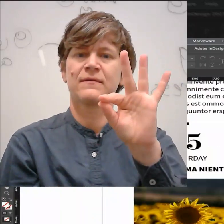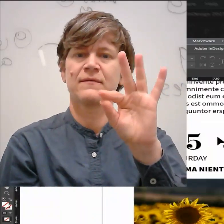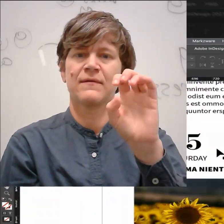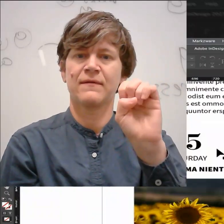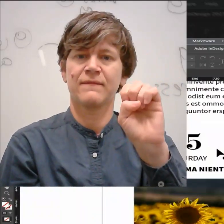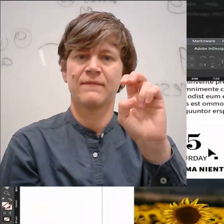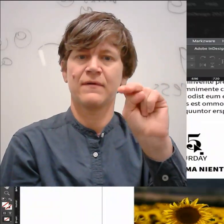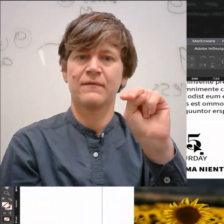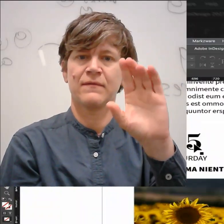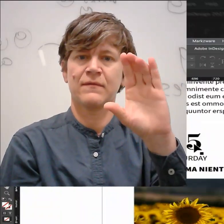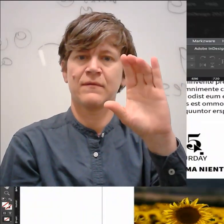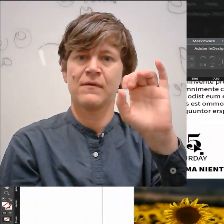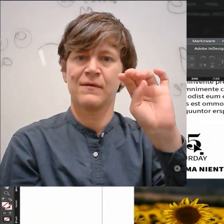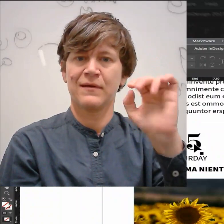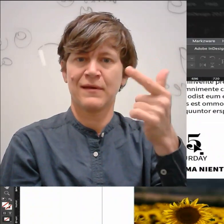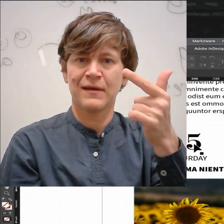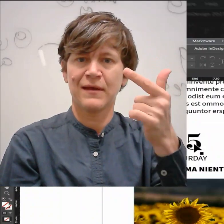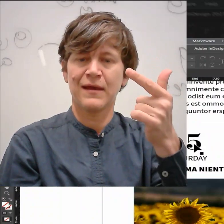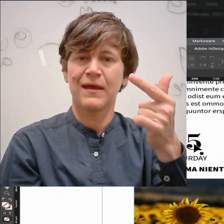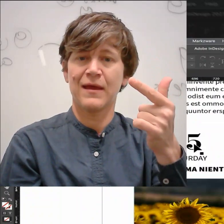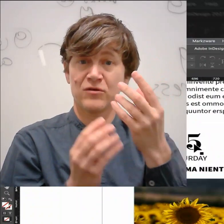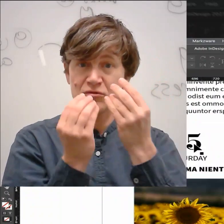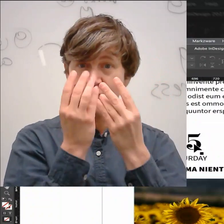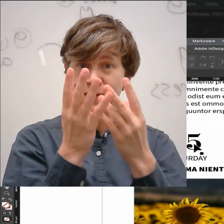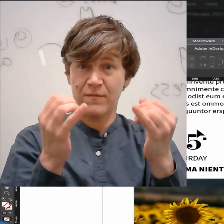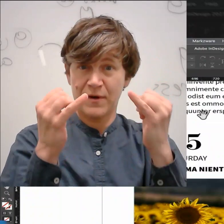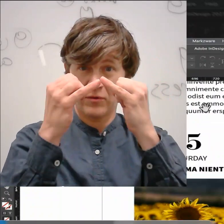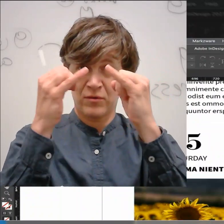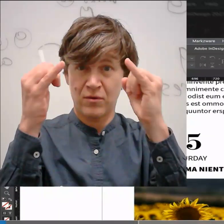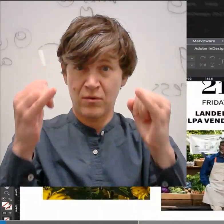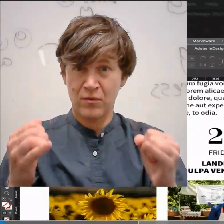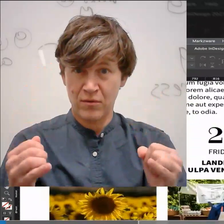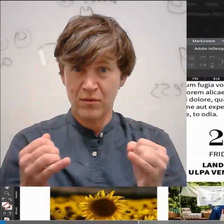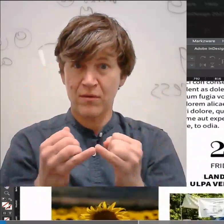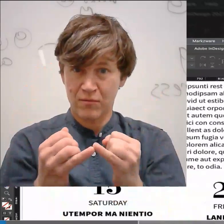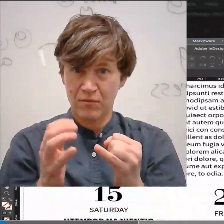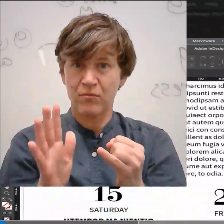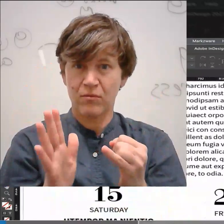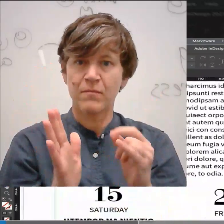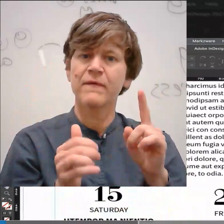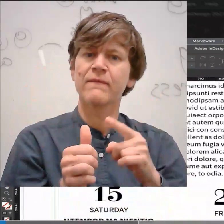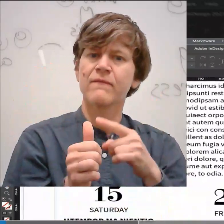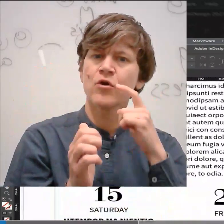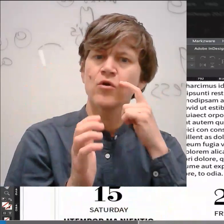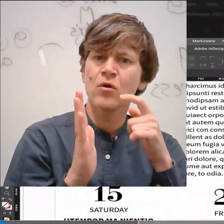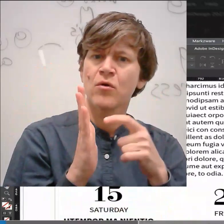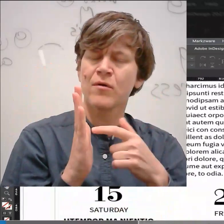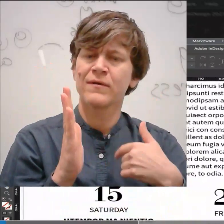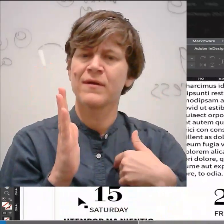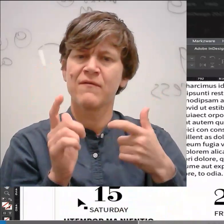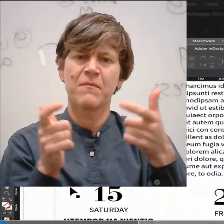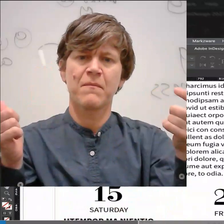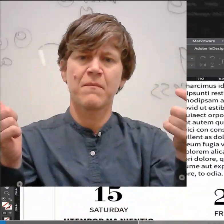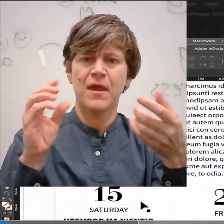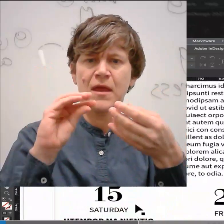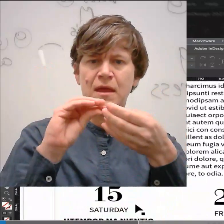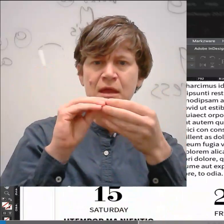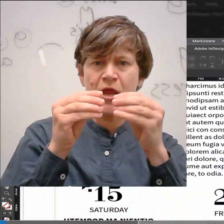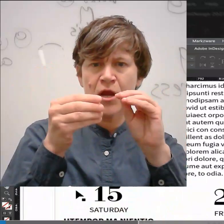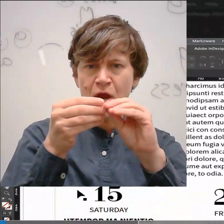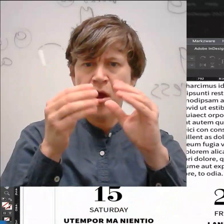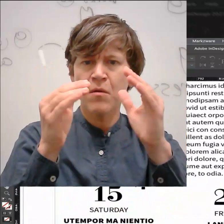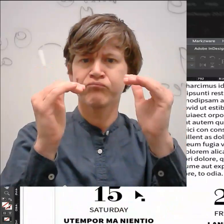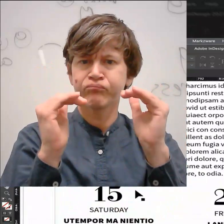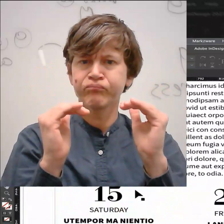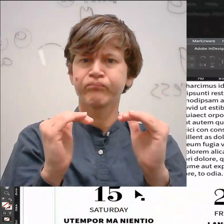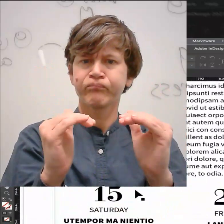there's a lot of white space. We have a nice big decorative number, simple sans serif for the descriptions, but we have a decent